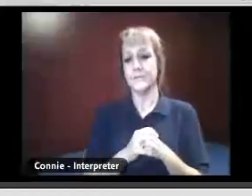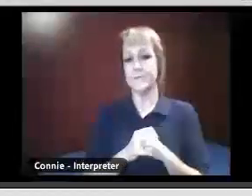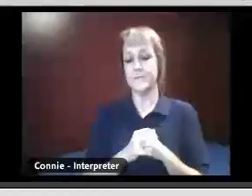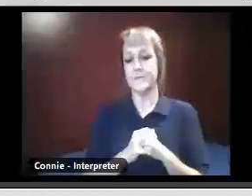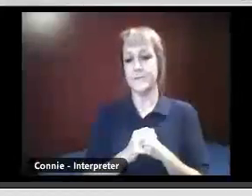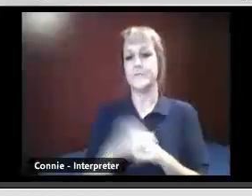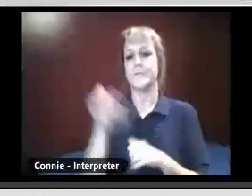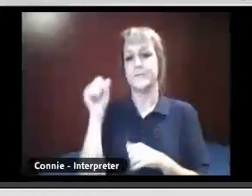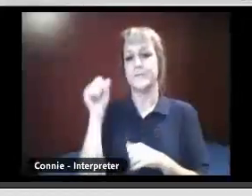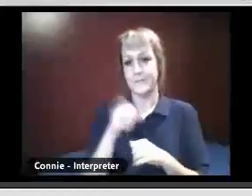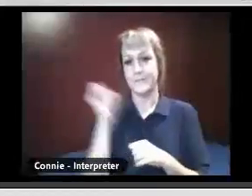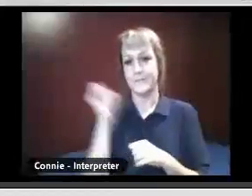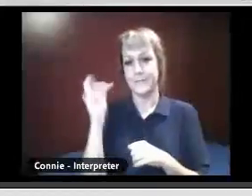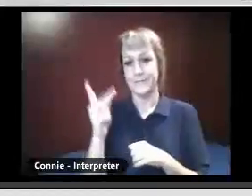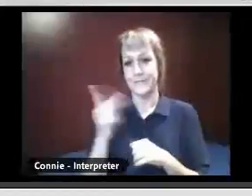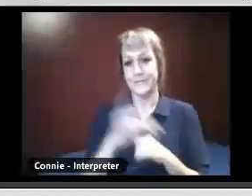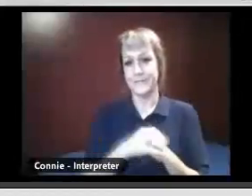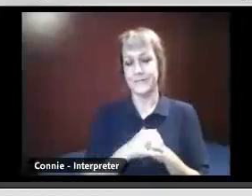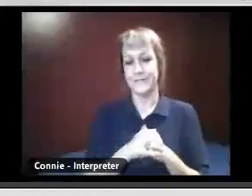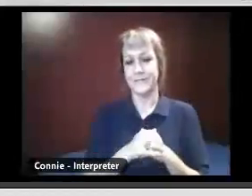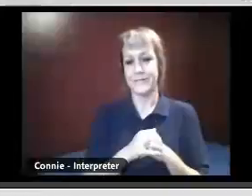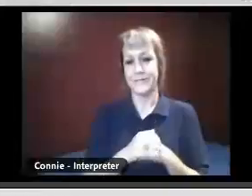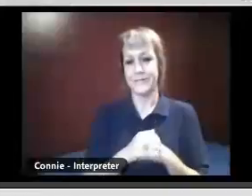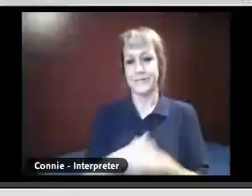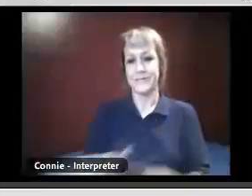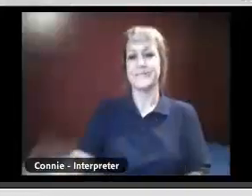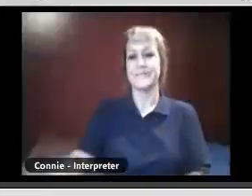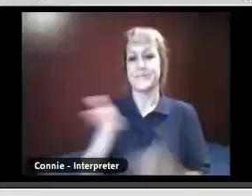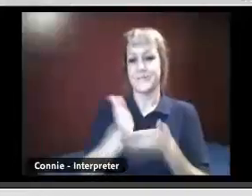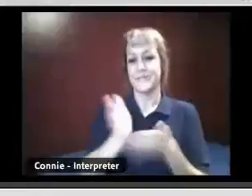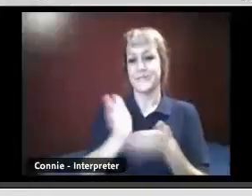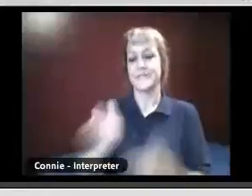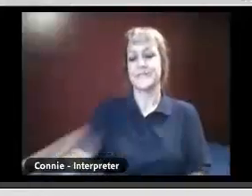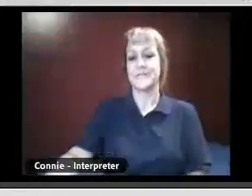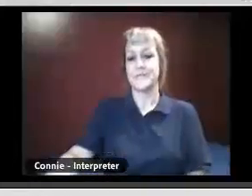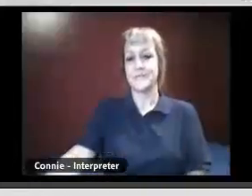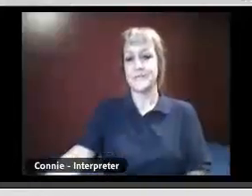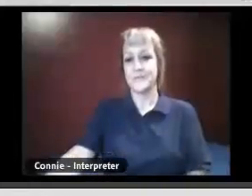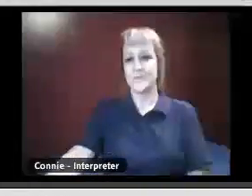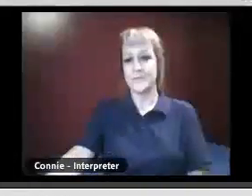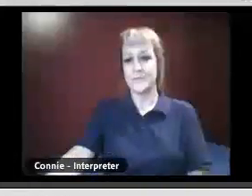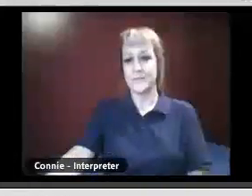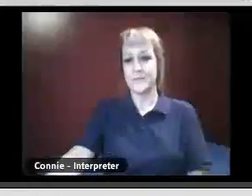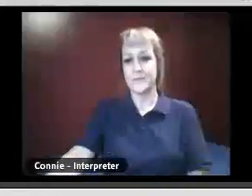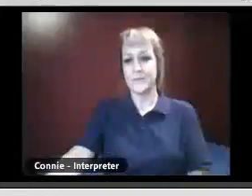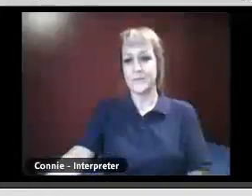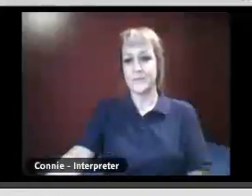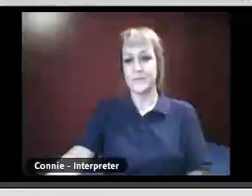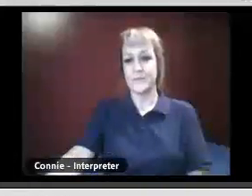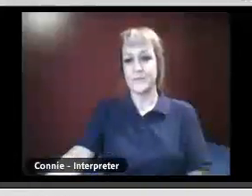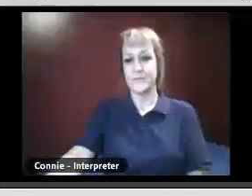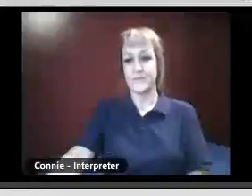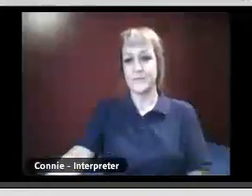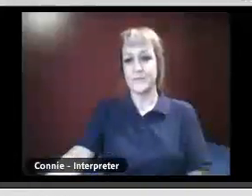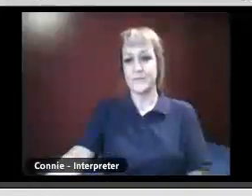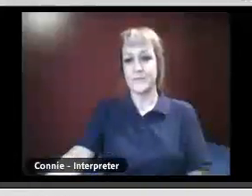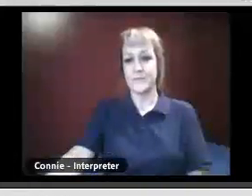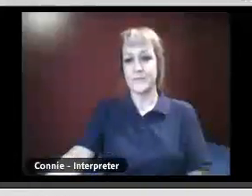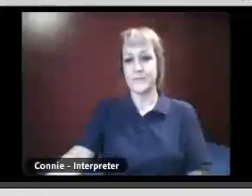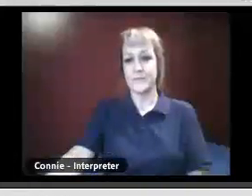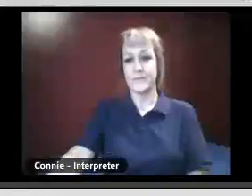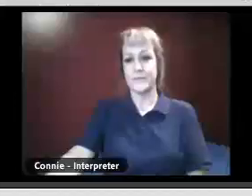Yes. Okay. All right. Now, we're going to go to the other end of the spectrum here,